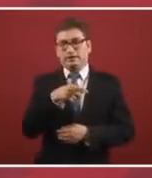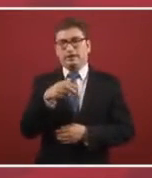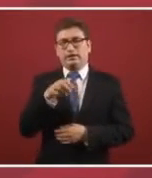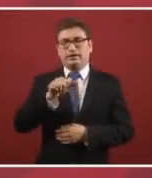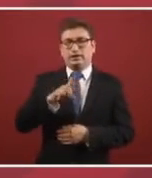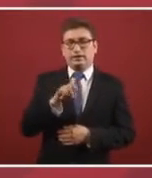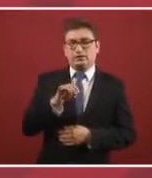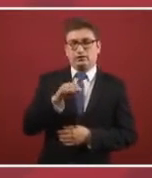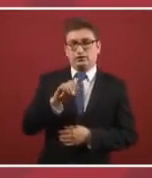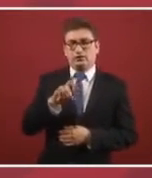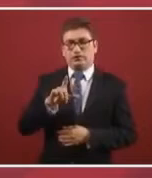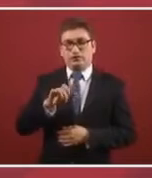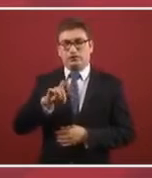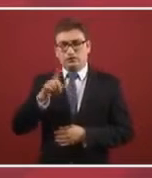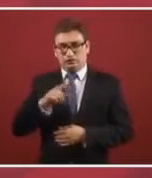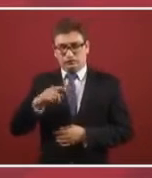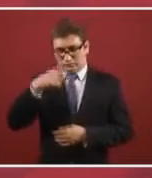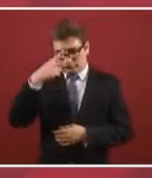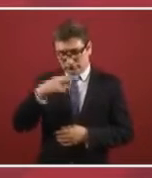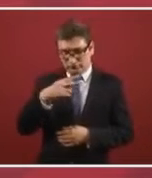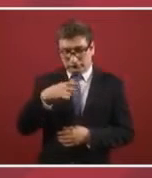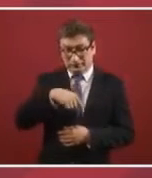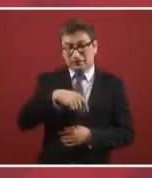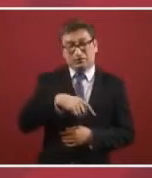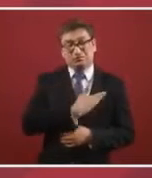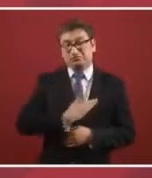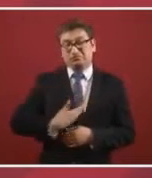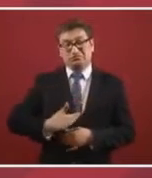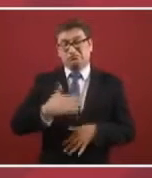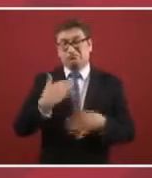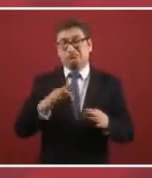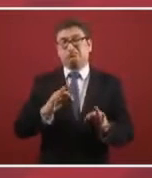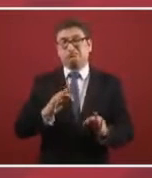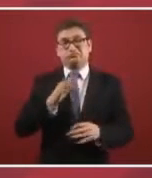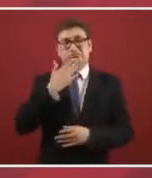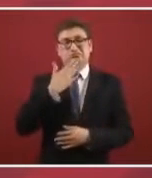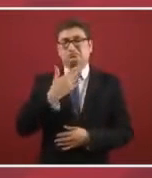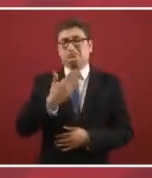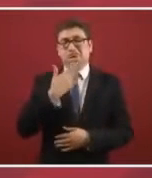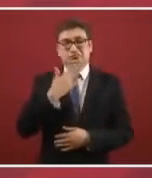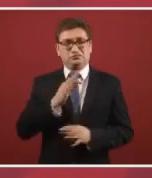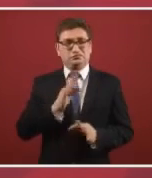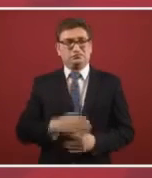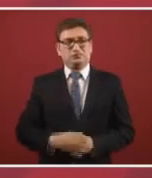He was a good President of Mexico. He was a good President of Mexico.